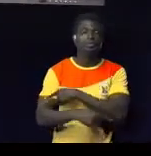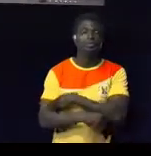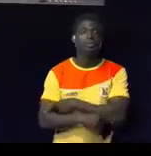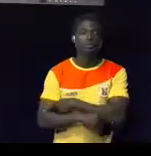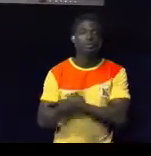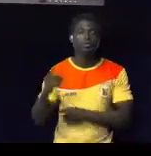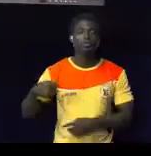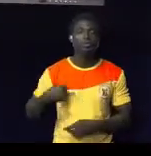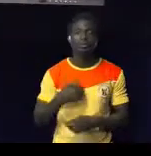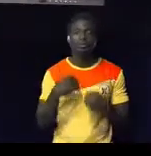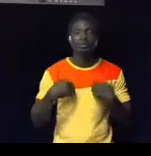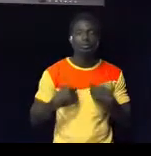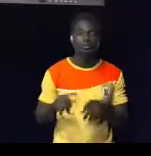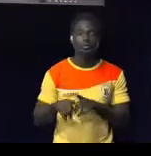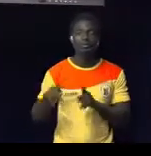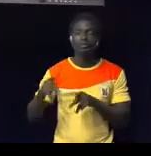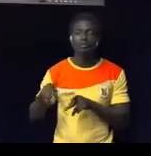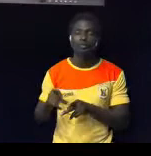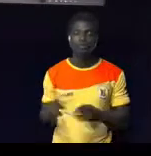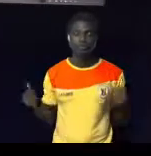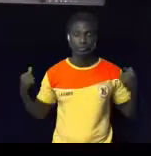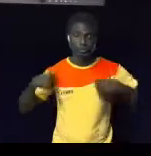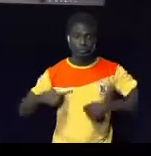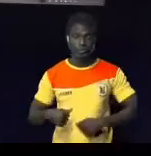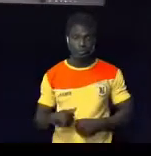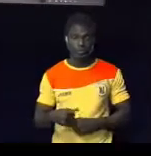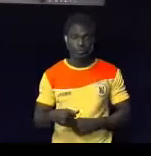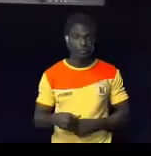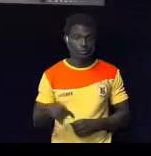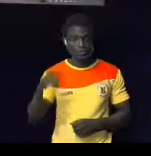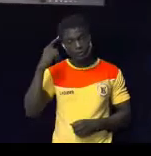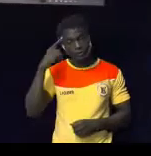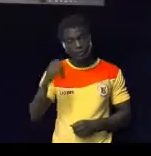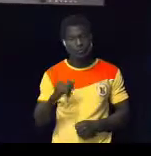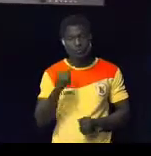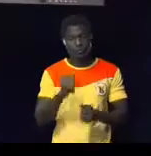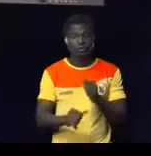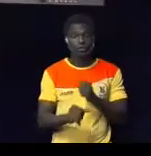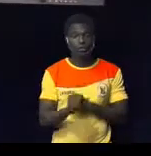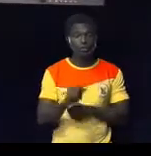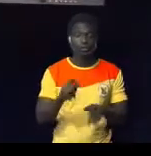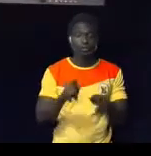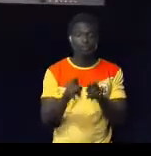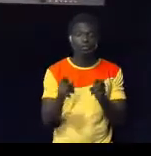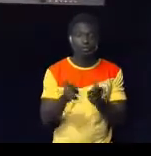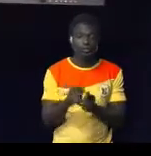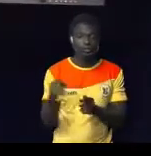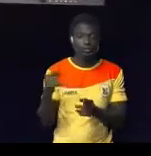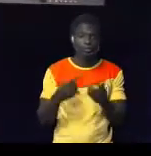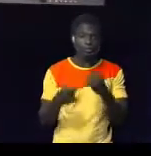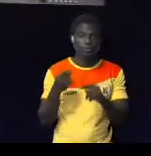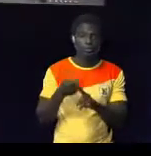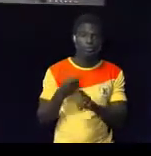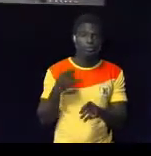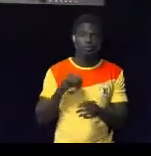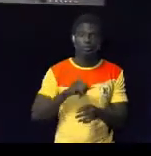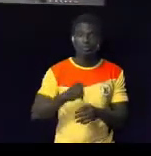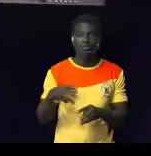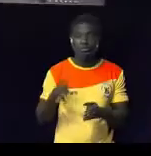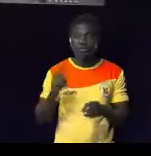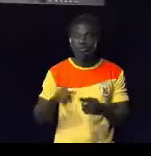we have different pupils dressing and represent the ethnic group they come from is another way to promote